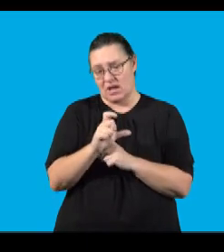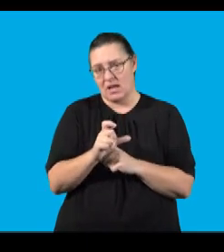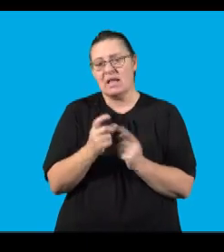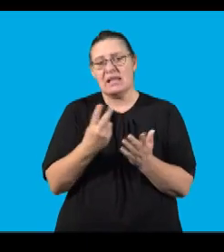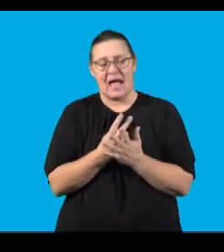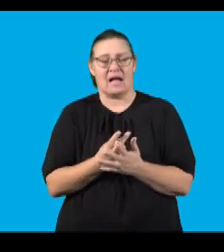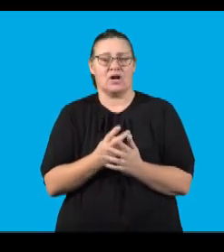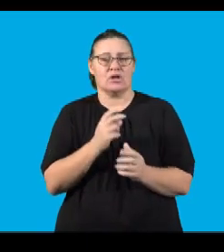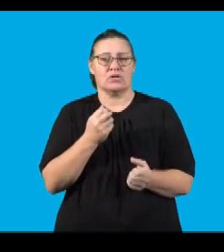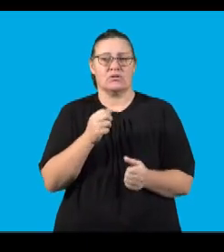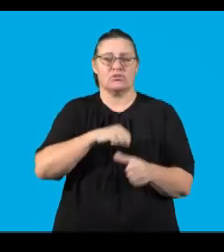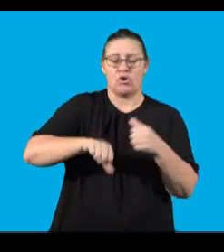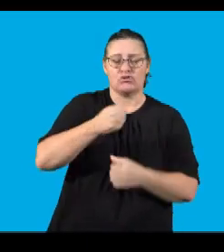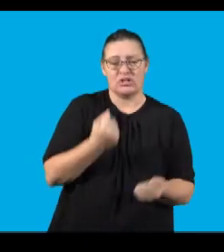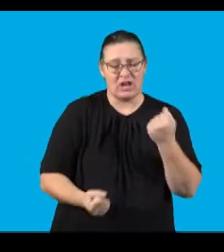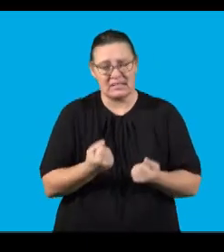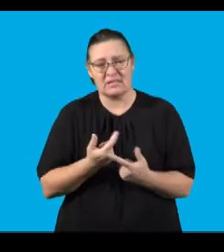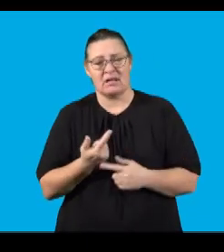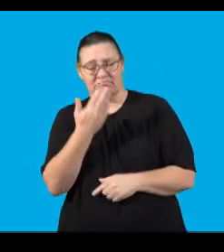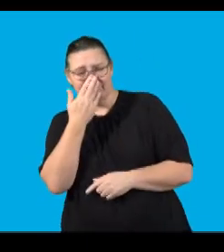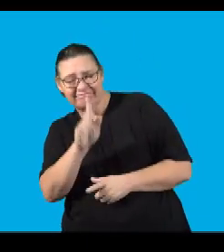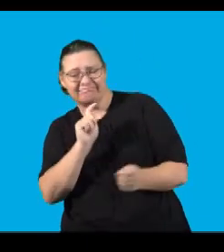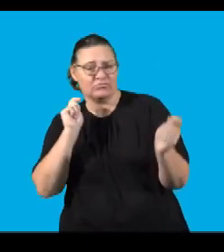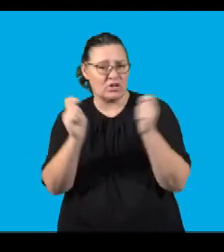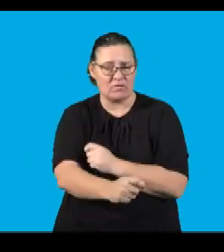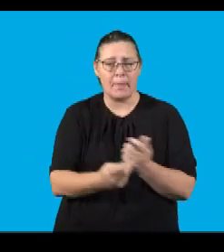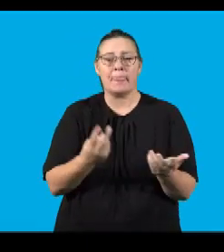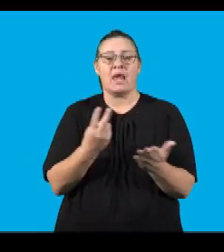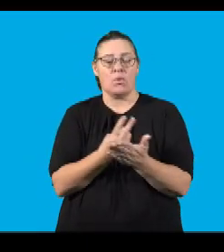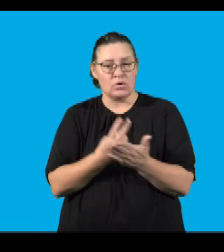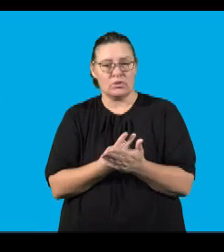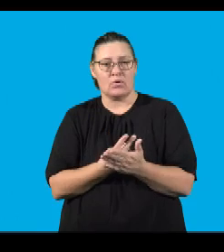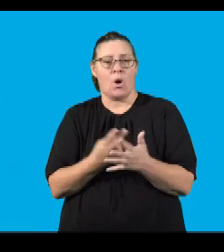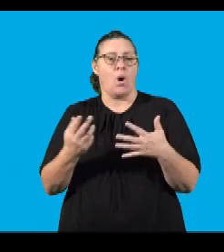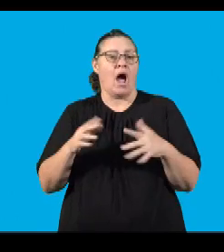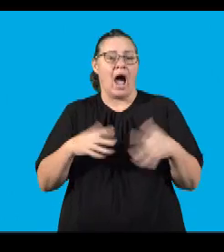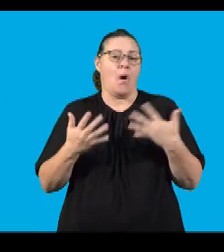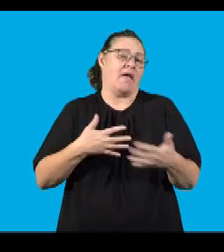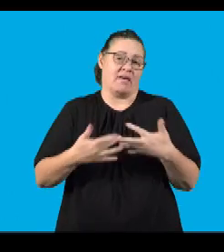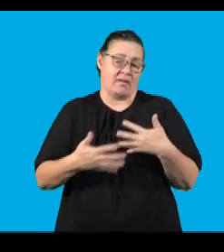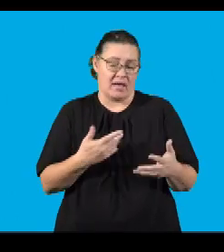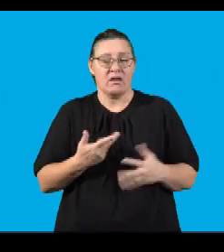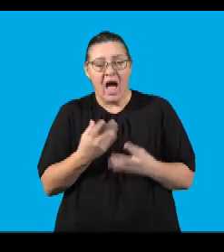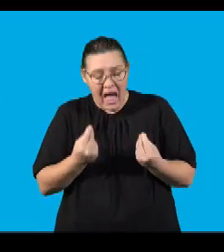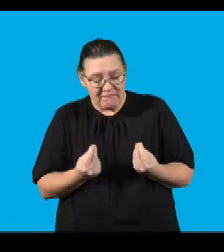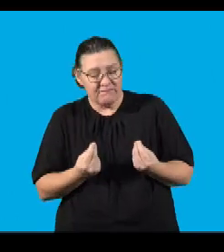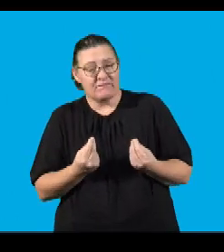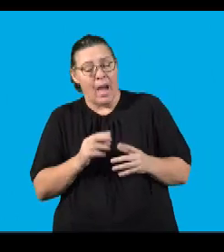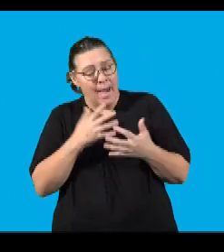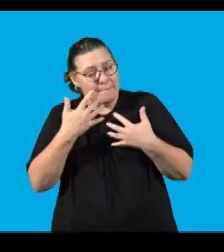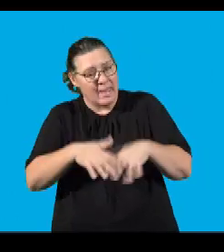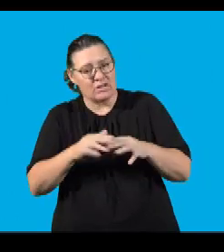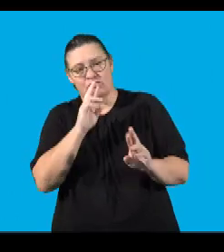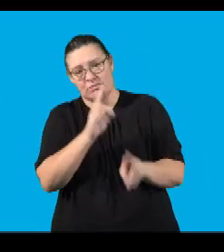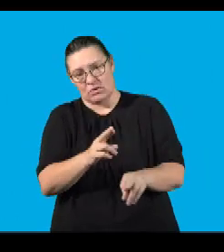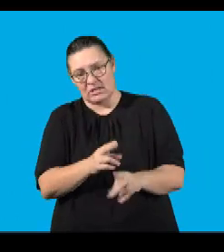of social justice by transforming attitudes, and then there's an however, so you may have a mixed response. That's very